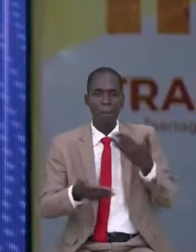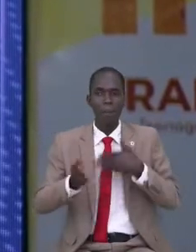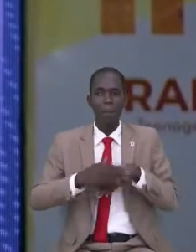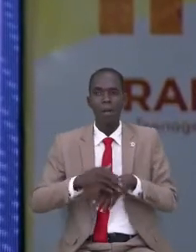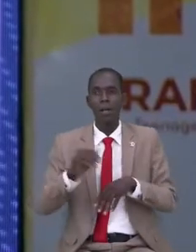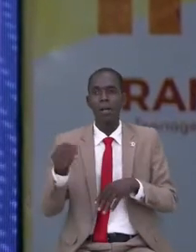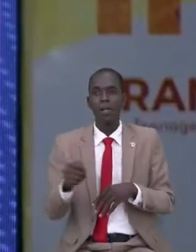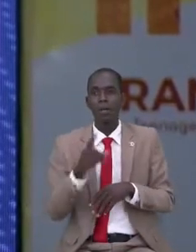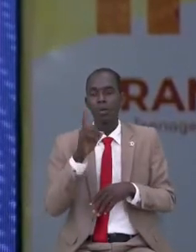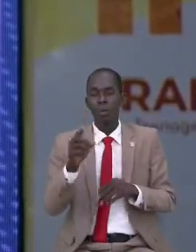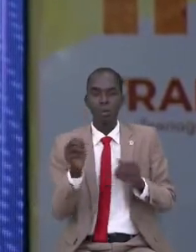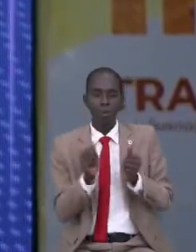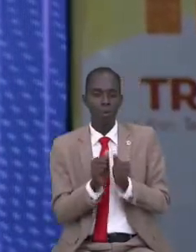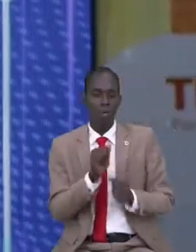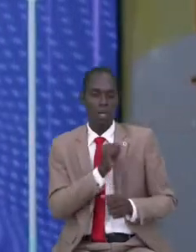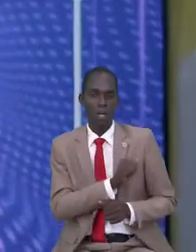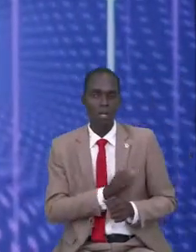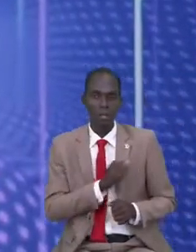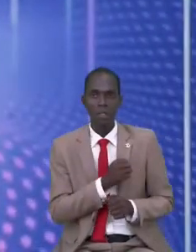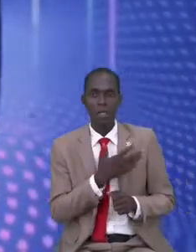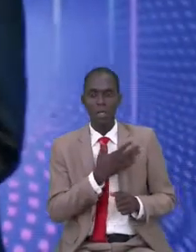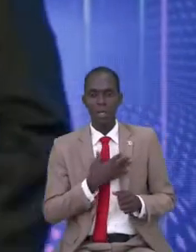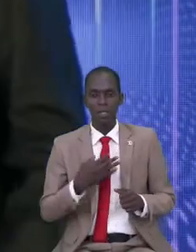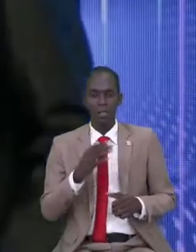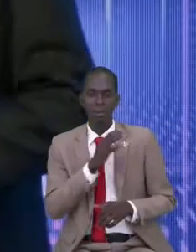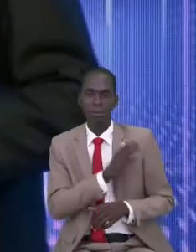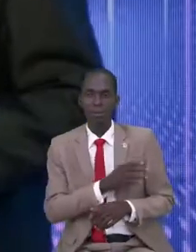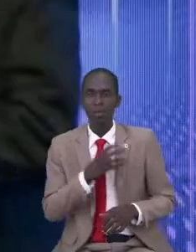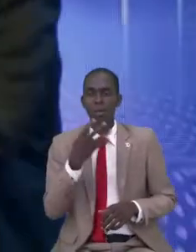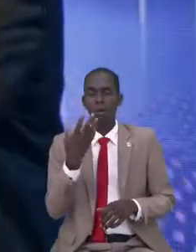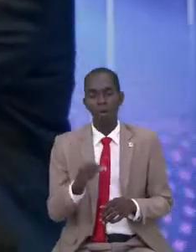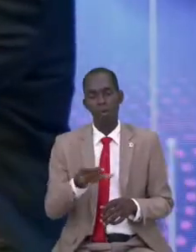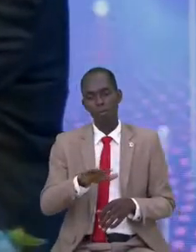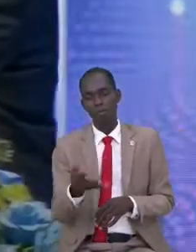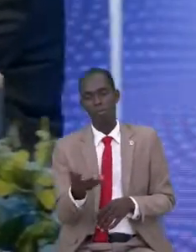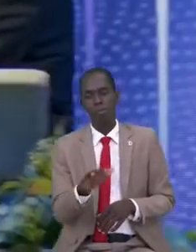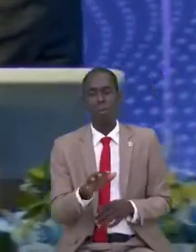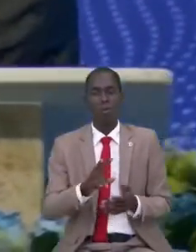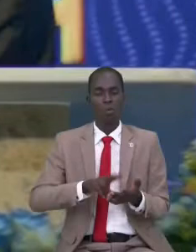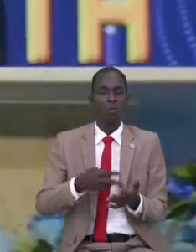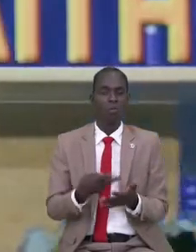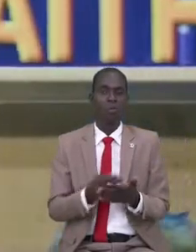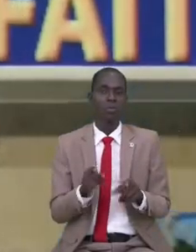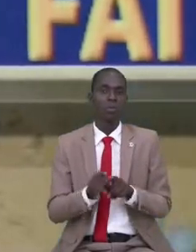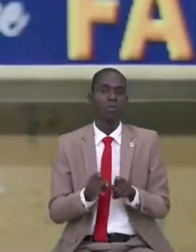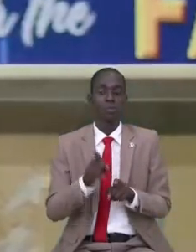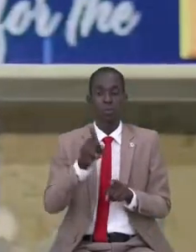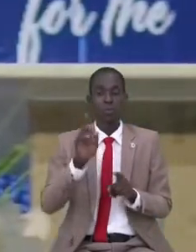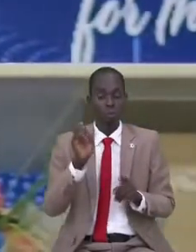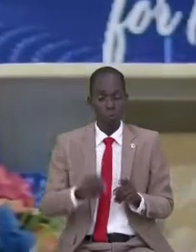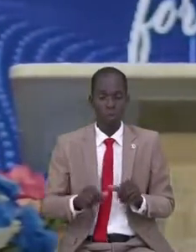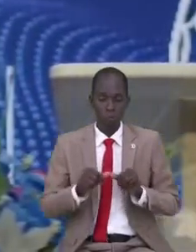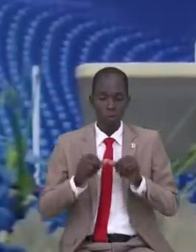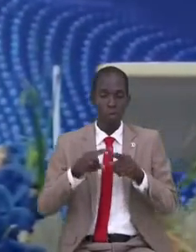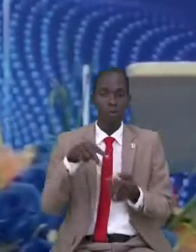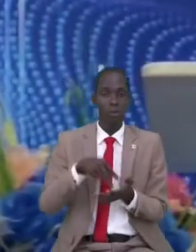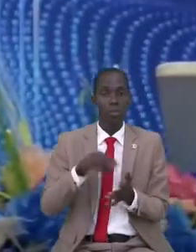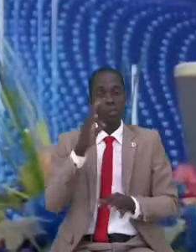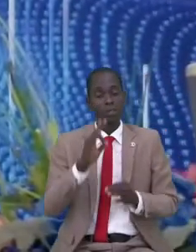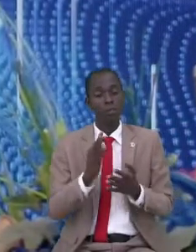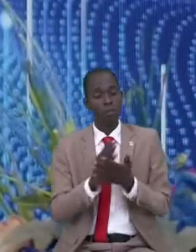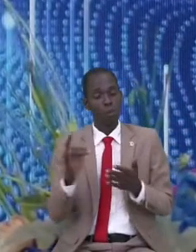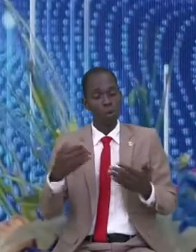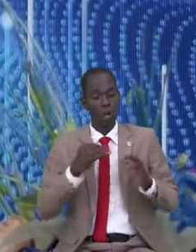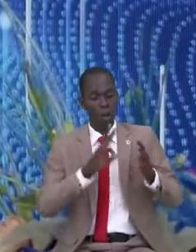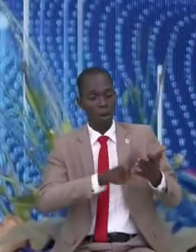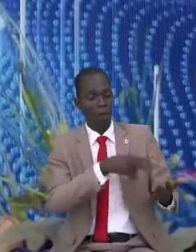the attitude and the lifestyle of compromise. You keep on standing. If somebody has fallen